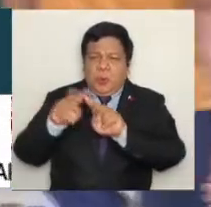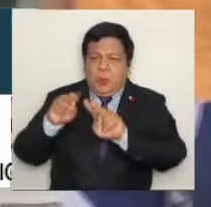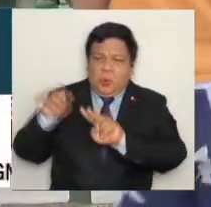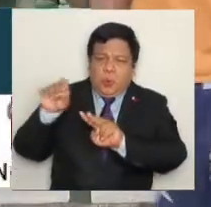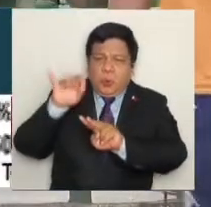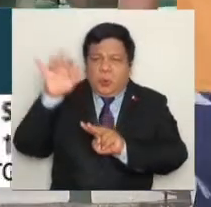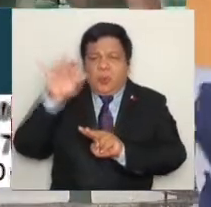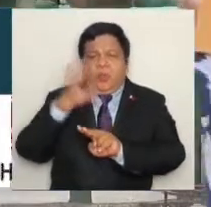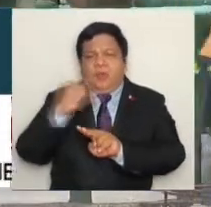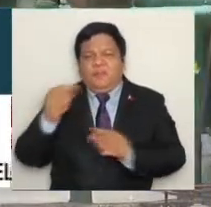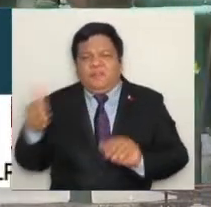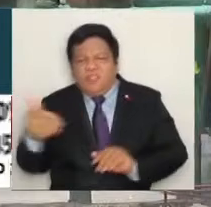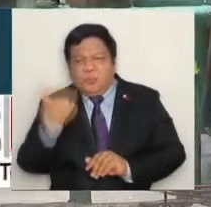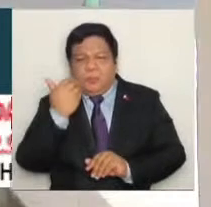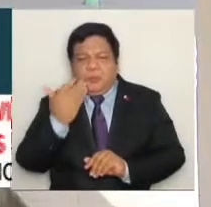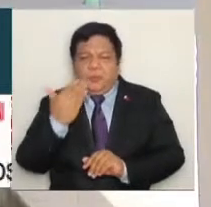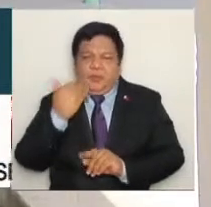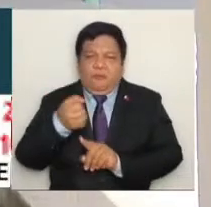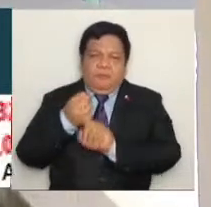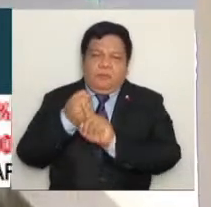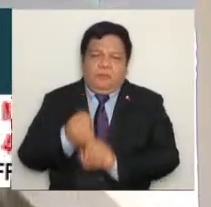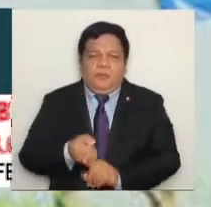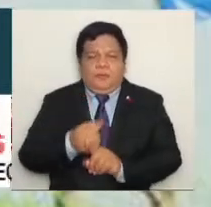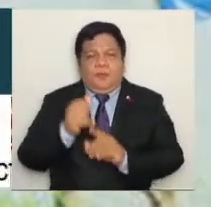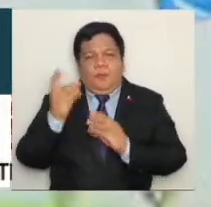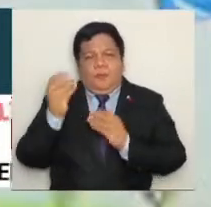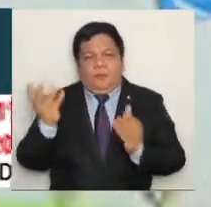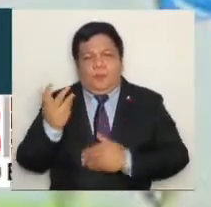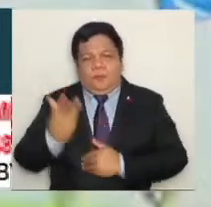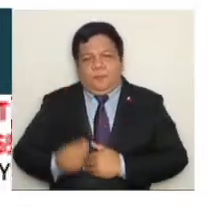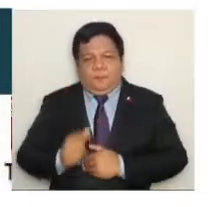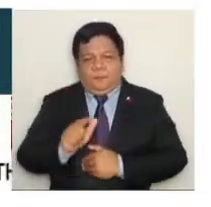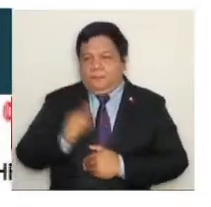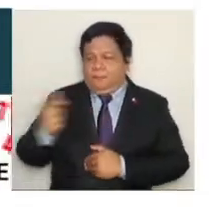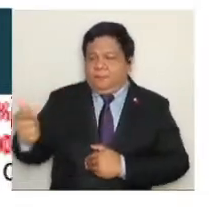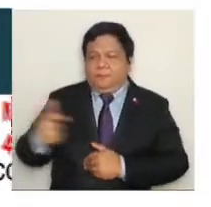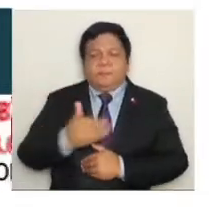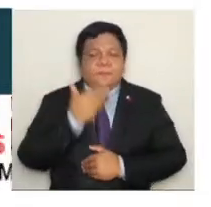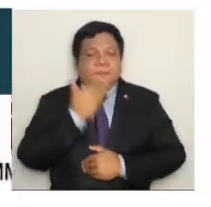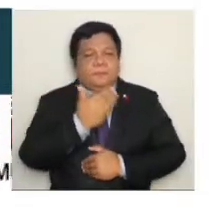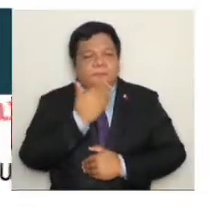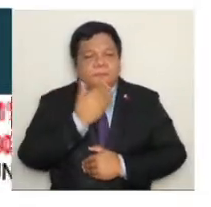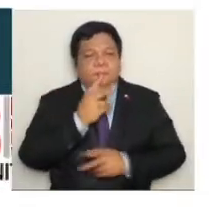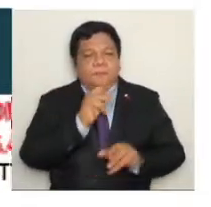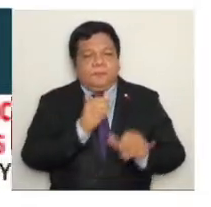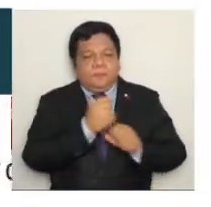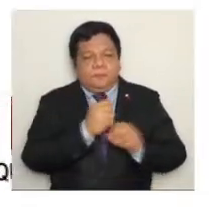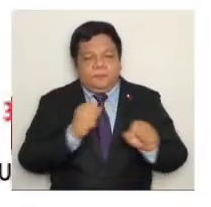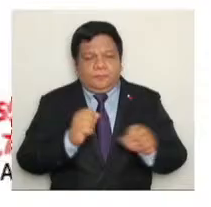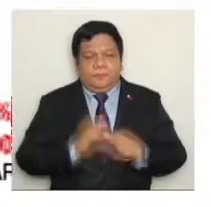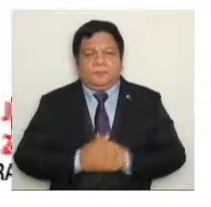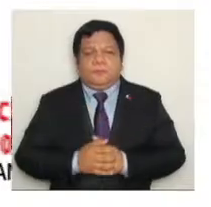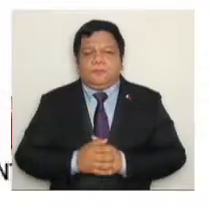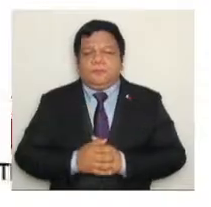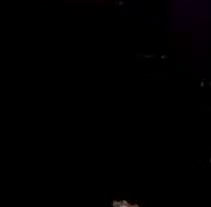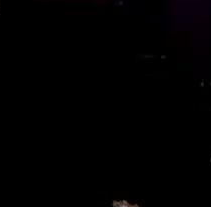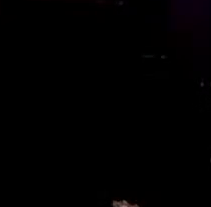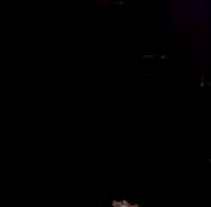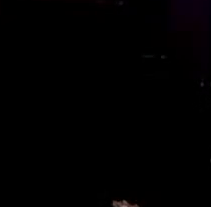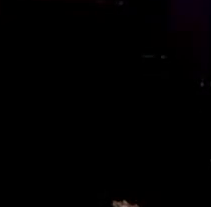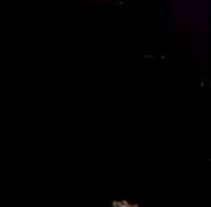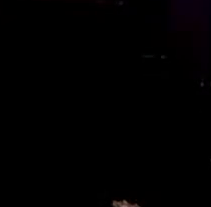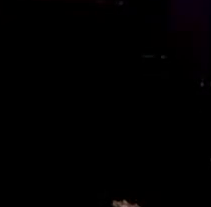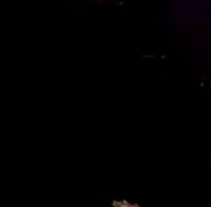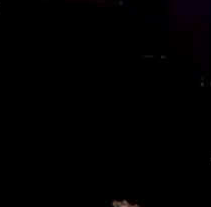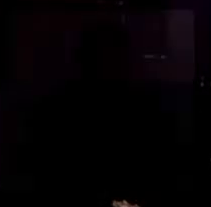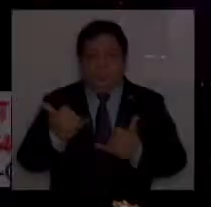And that's the latest from Batangas. Back to you, Carmina. Thanks a lot, Mike. Take care. You keep safe. And from there, we're